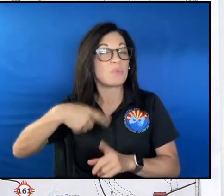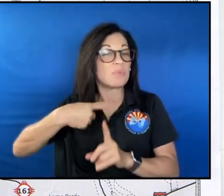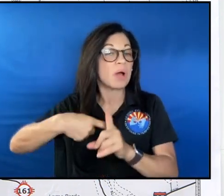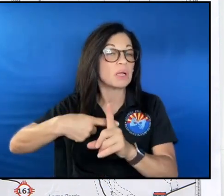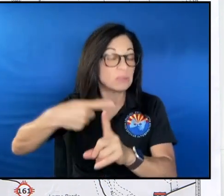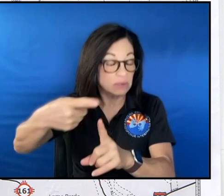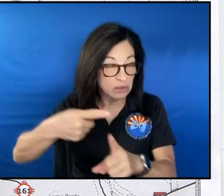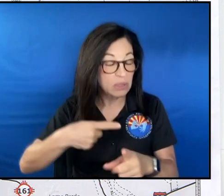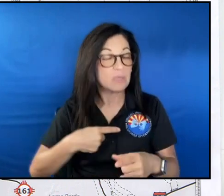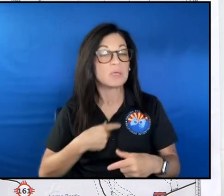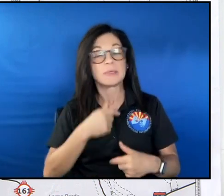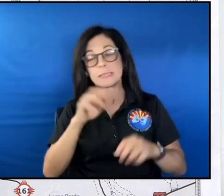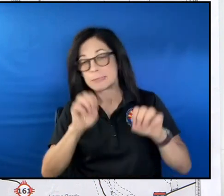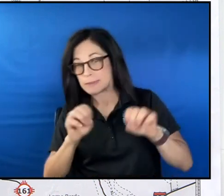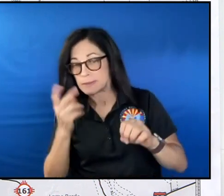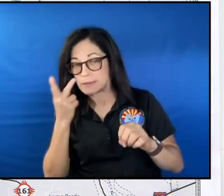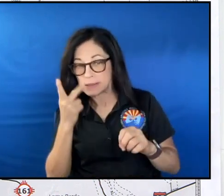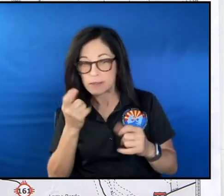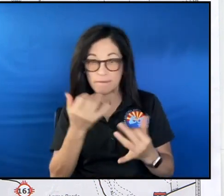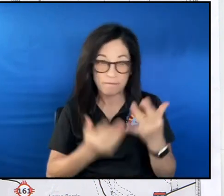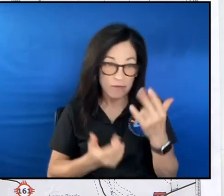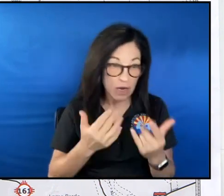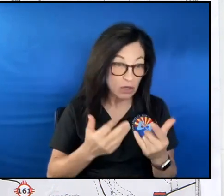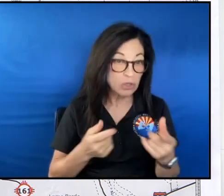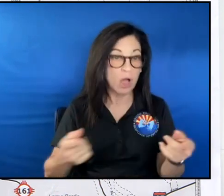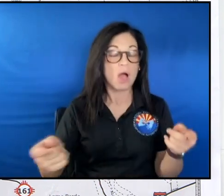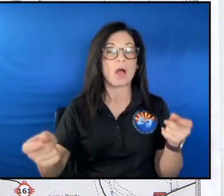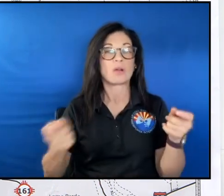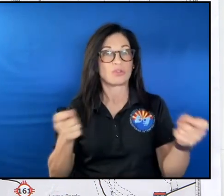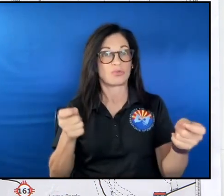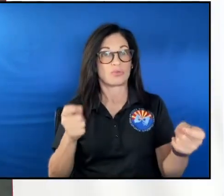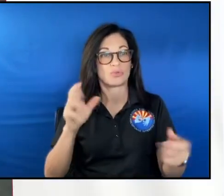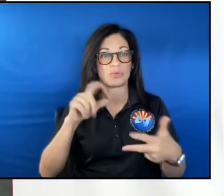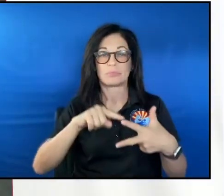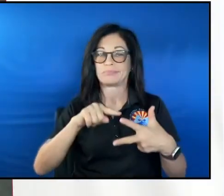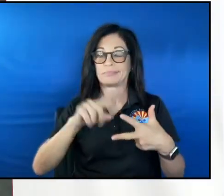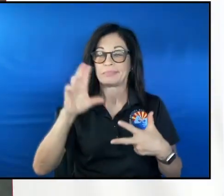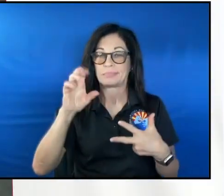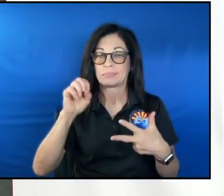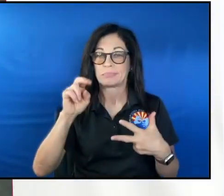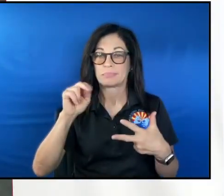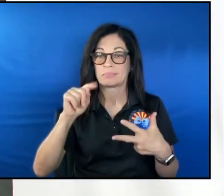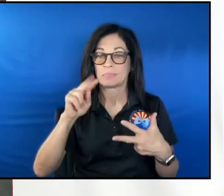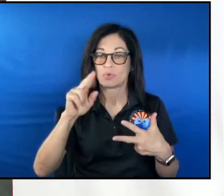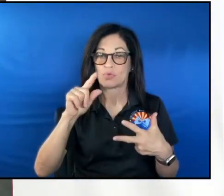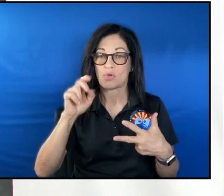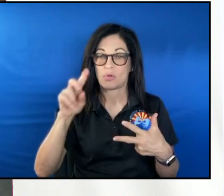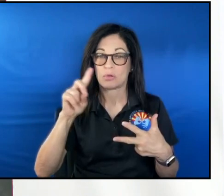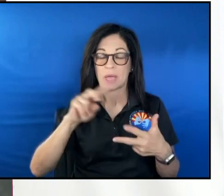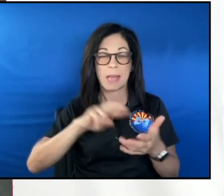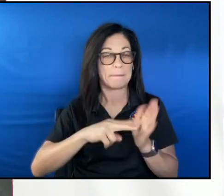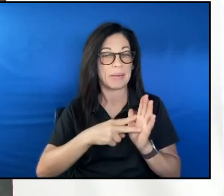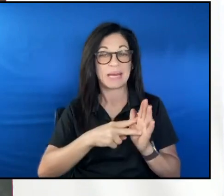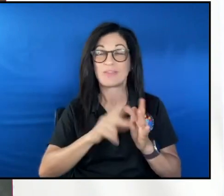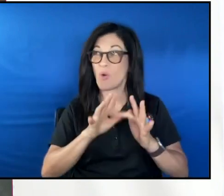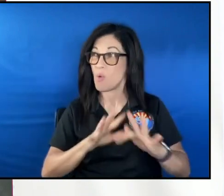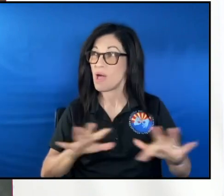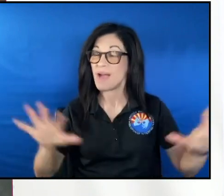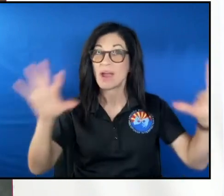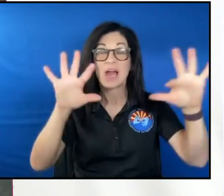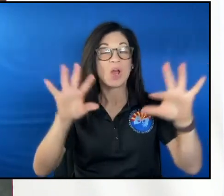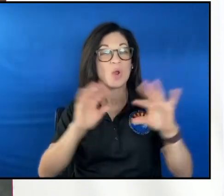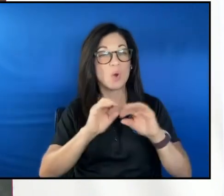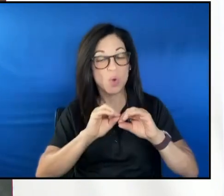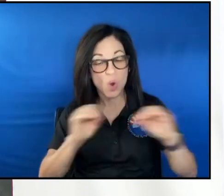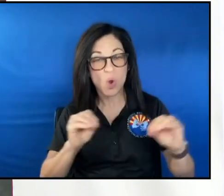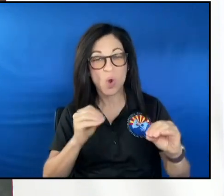would evaluate to see if the fire is actually controlled. That meaning that there's pretty much no heat within the whole perimeter, or any